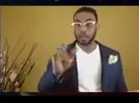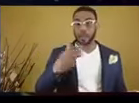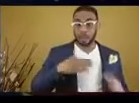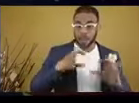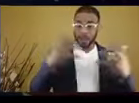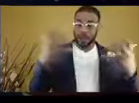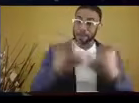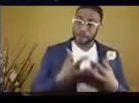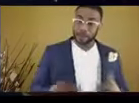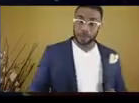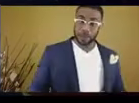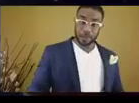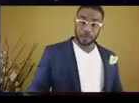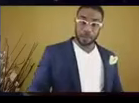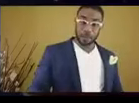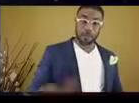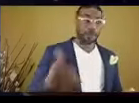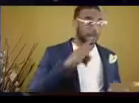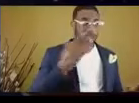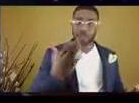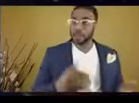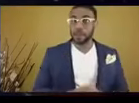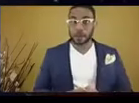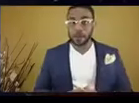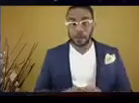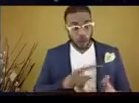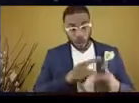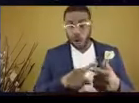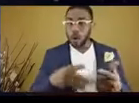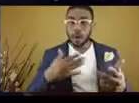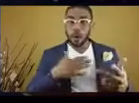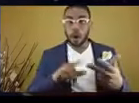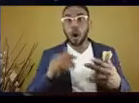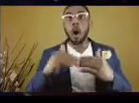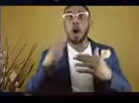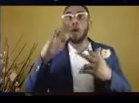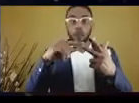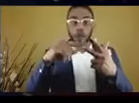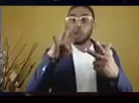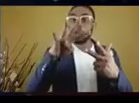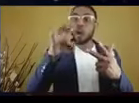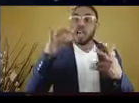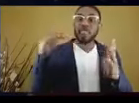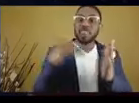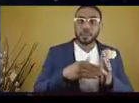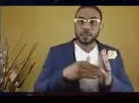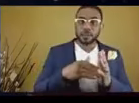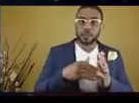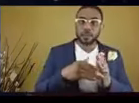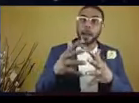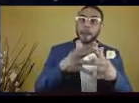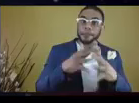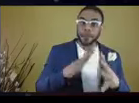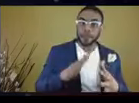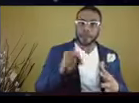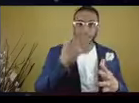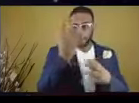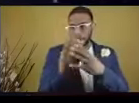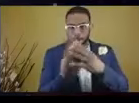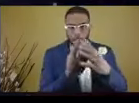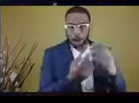classmate should still be here, as well as over 400,000 Americans that passed away